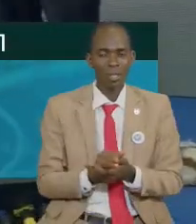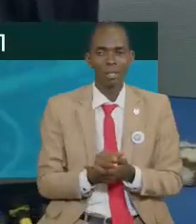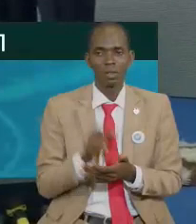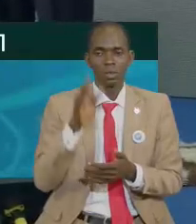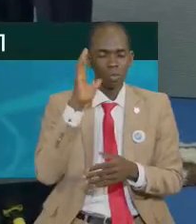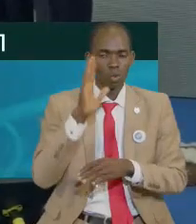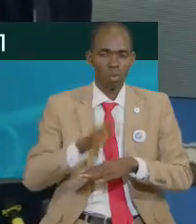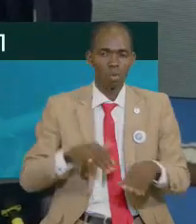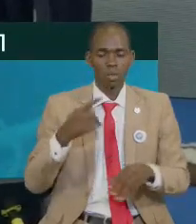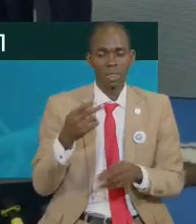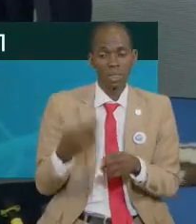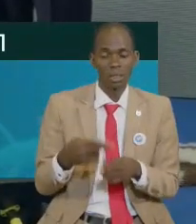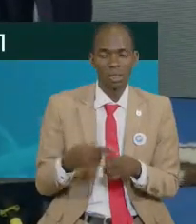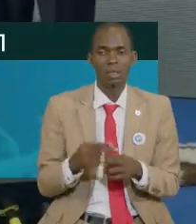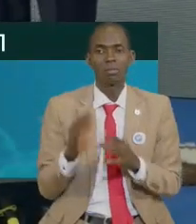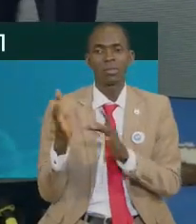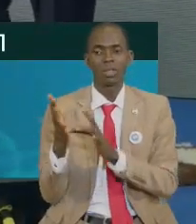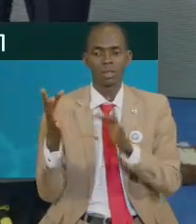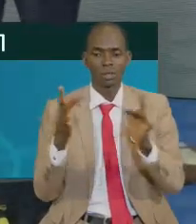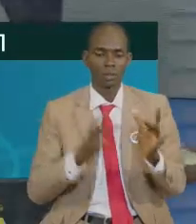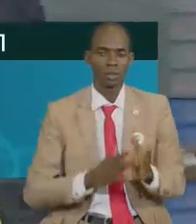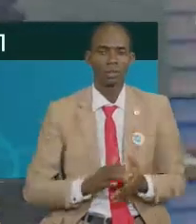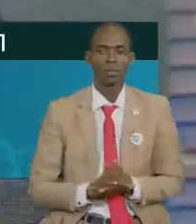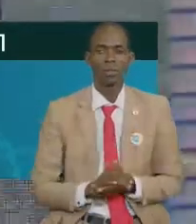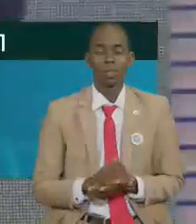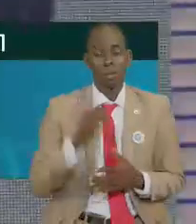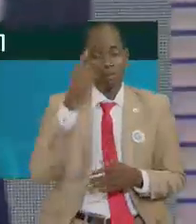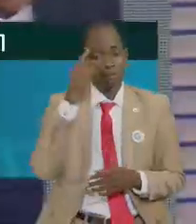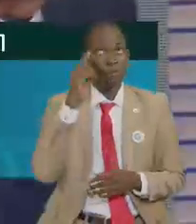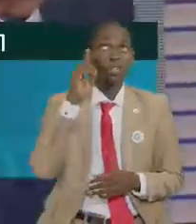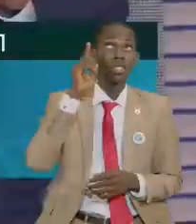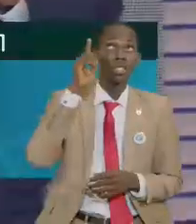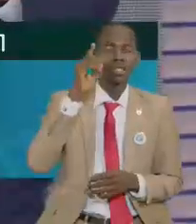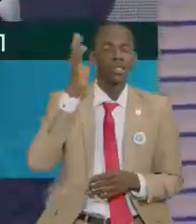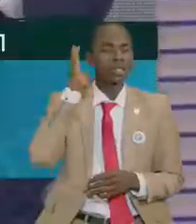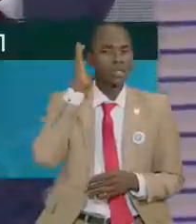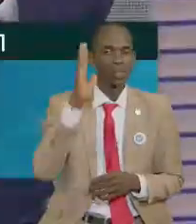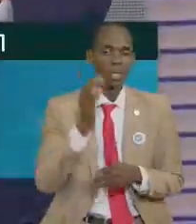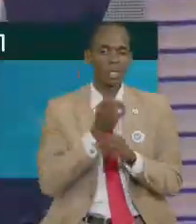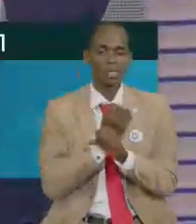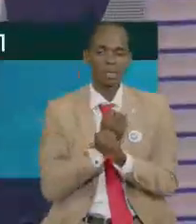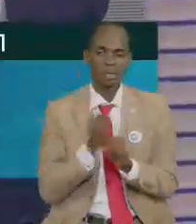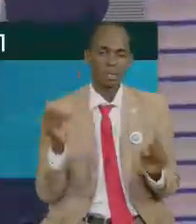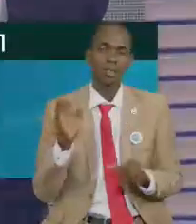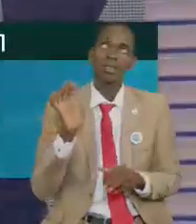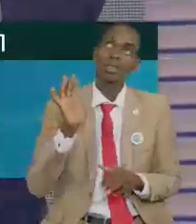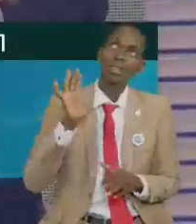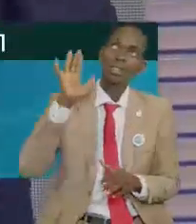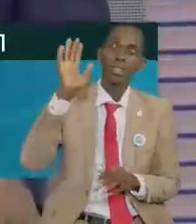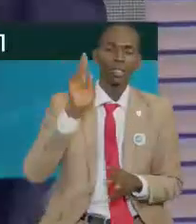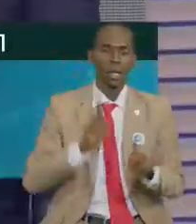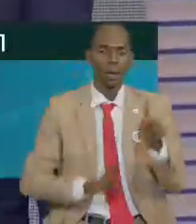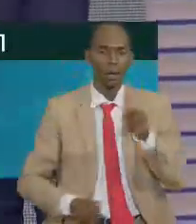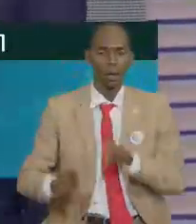name Jesus. For he shall save his people